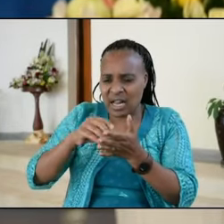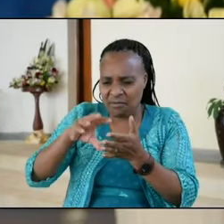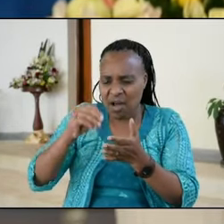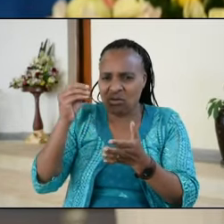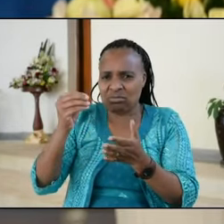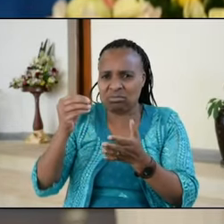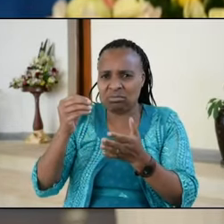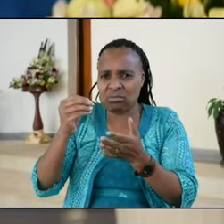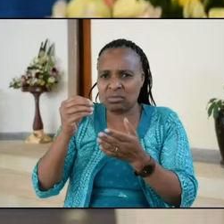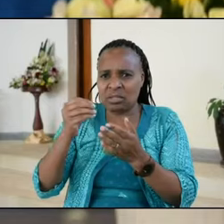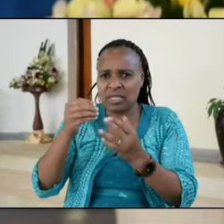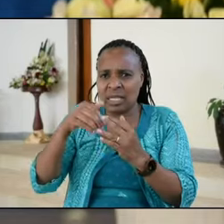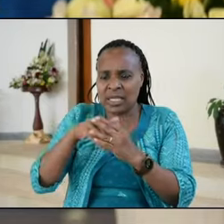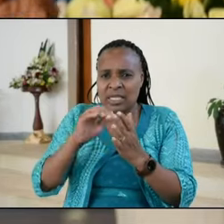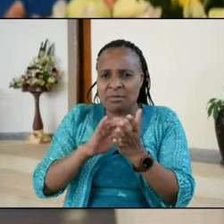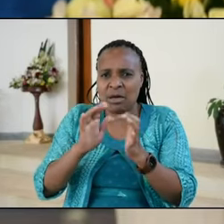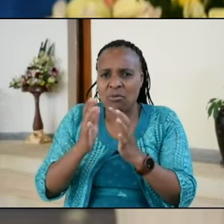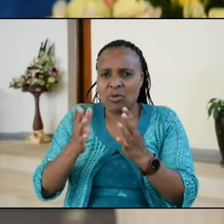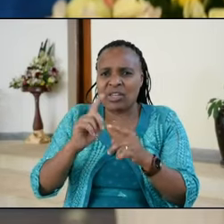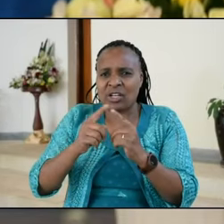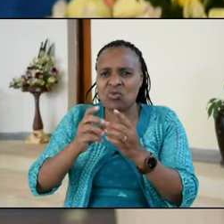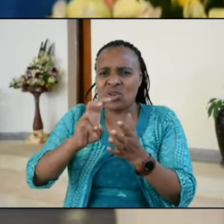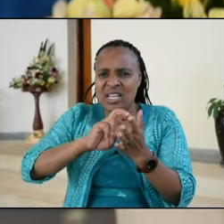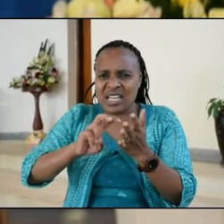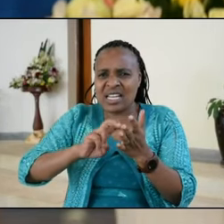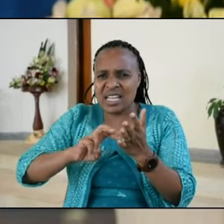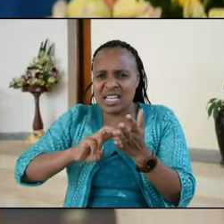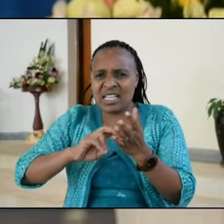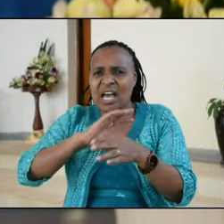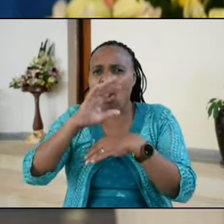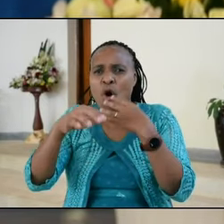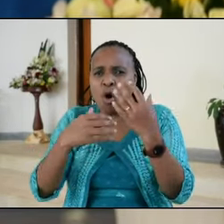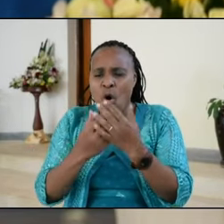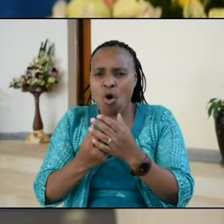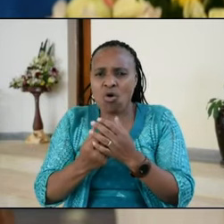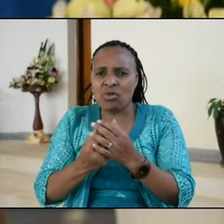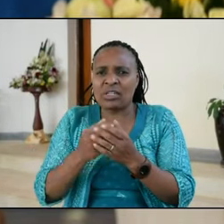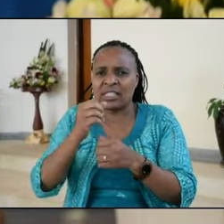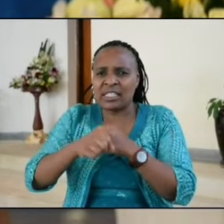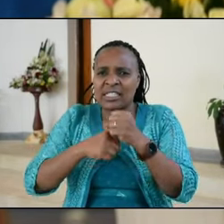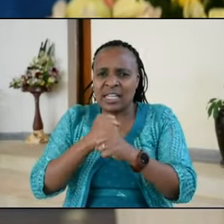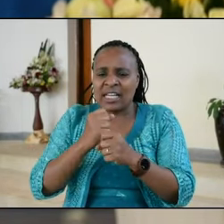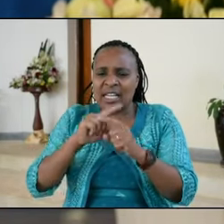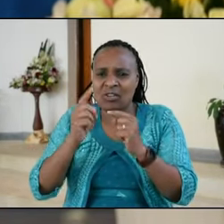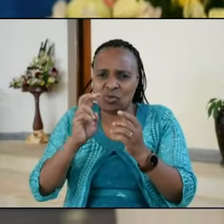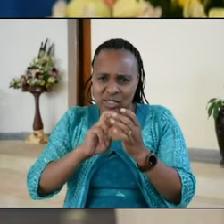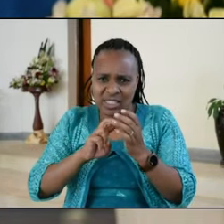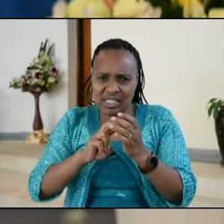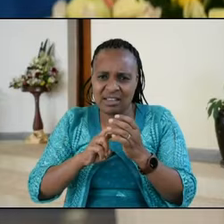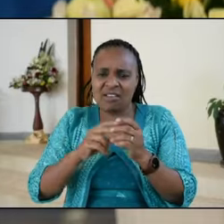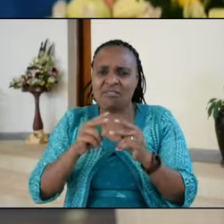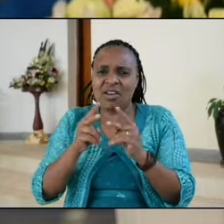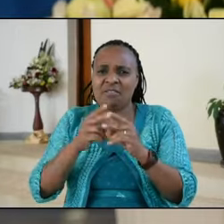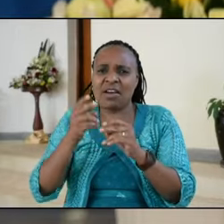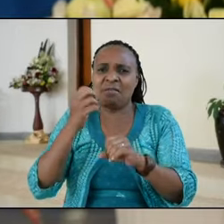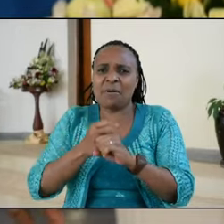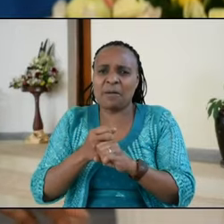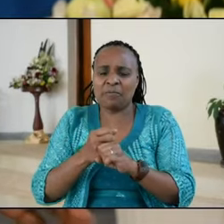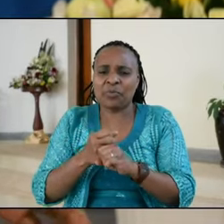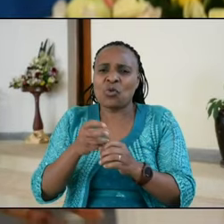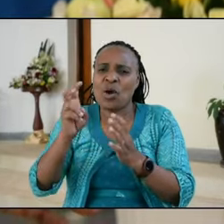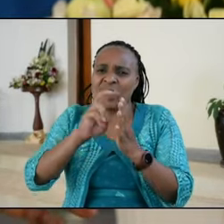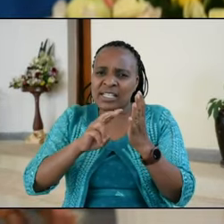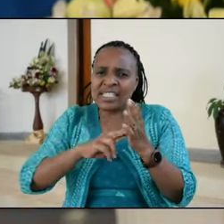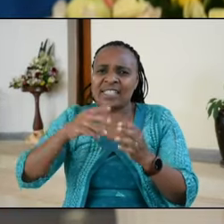that you read for the whole year? And you're looking at it and you're finding difficulty. You're reading Daniel, the book